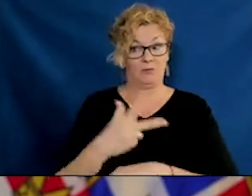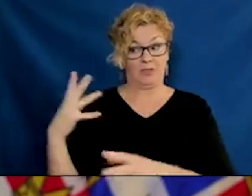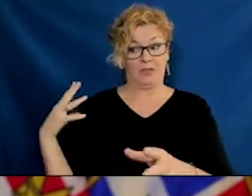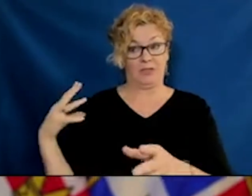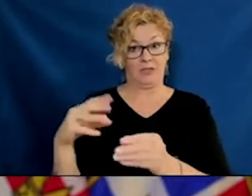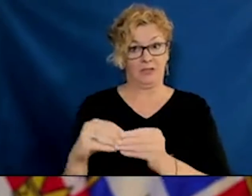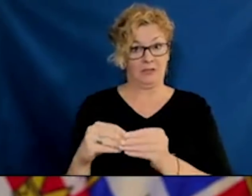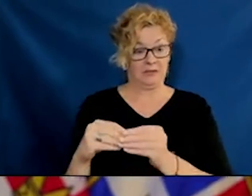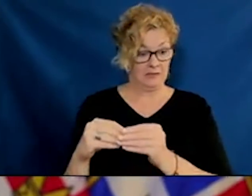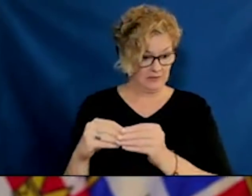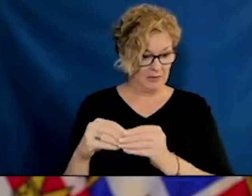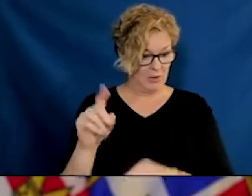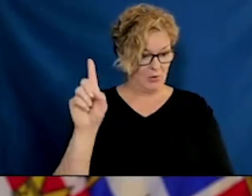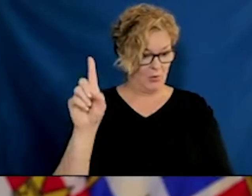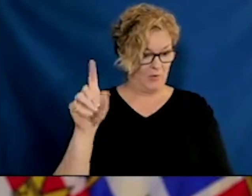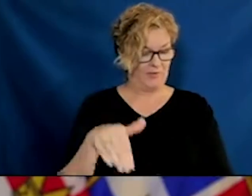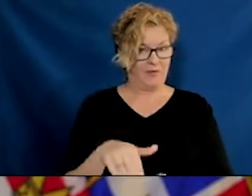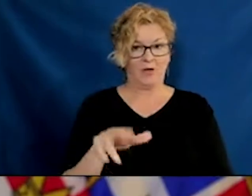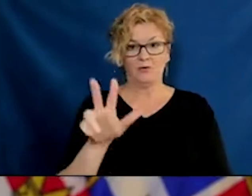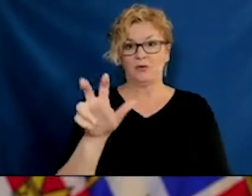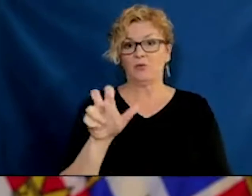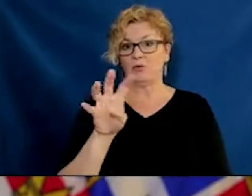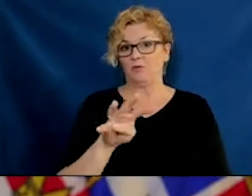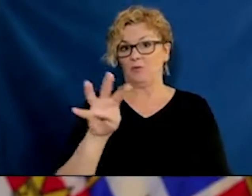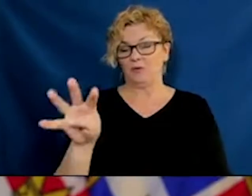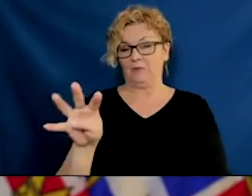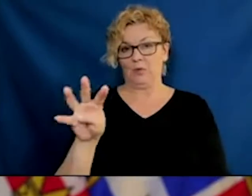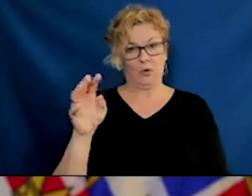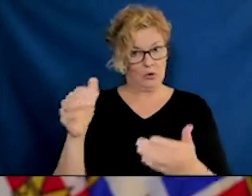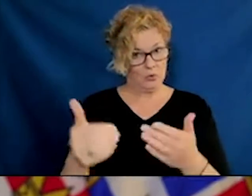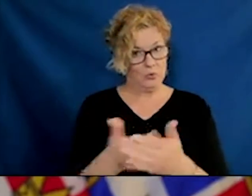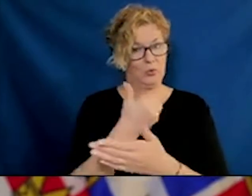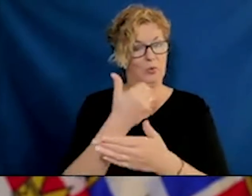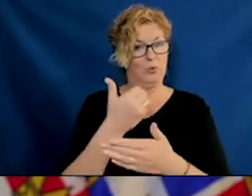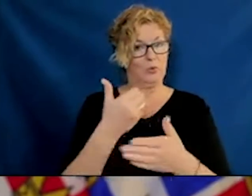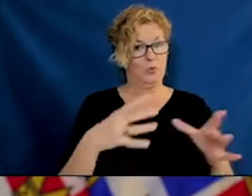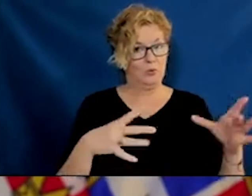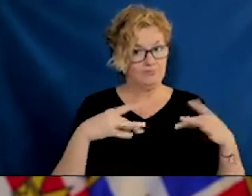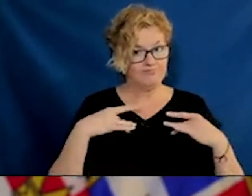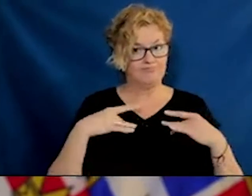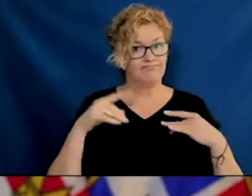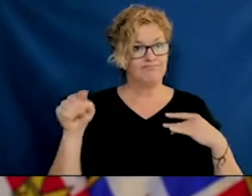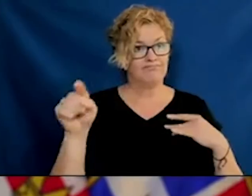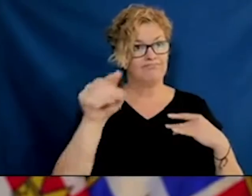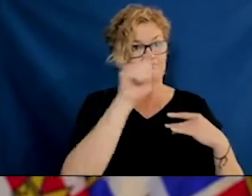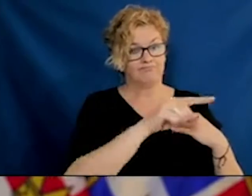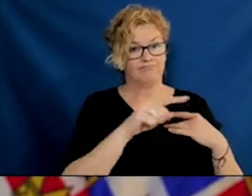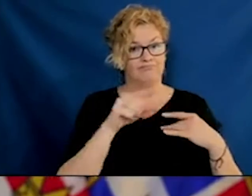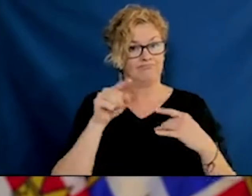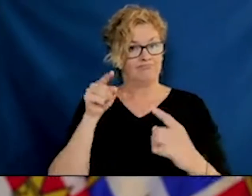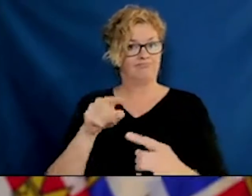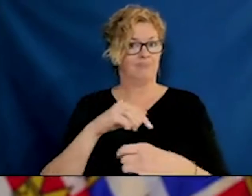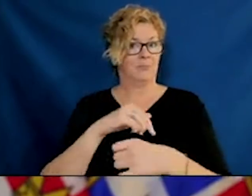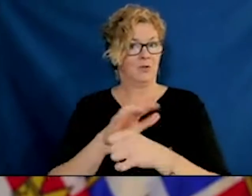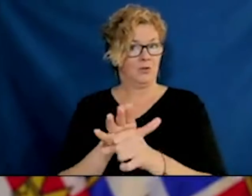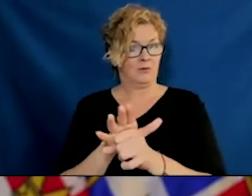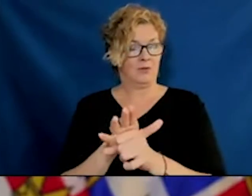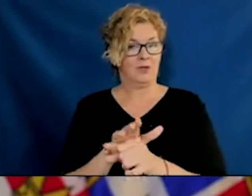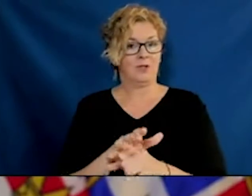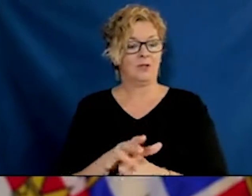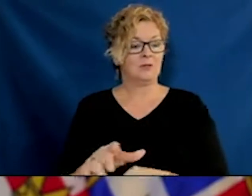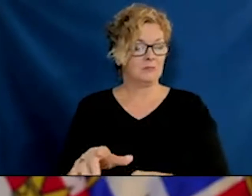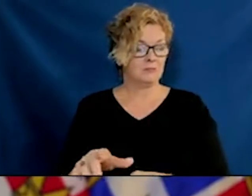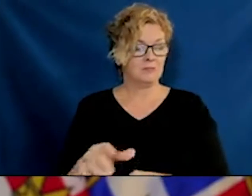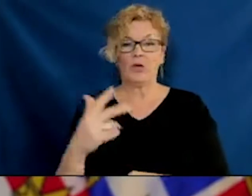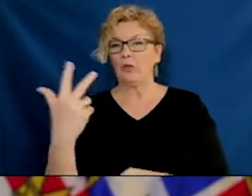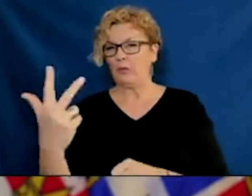1,344 new cases diagnosed with COVID-19 in British Columbia this weekend, 3 of whom were epidemiologically linked, bringing our